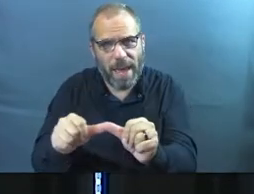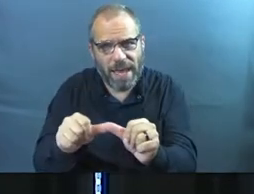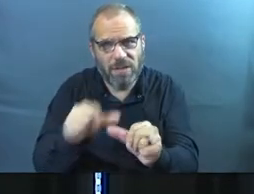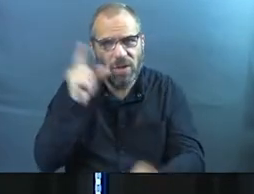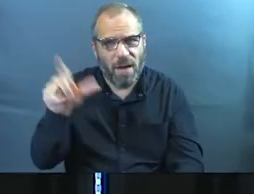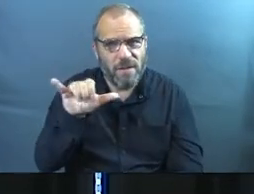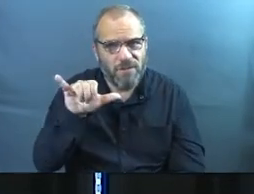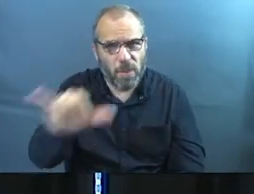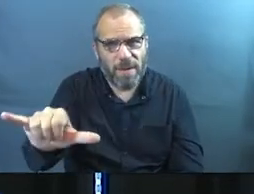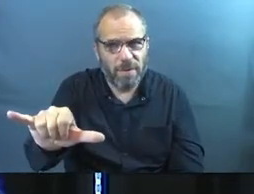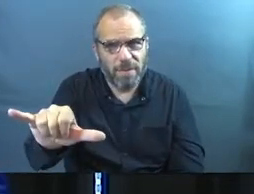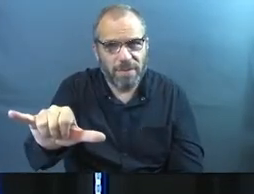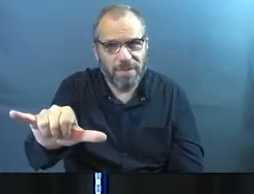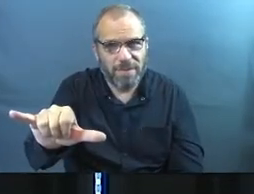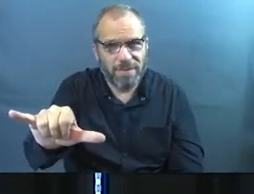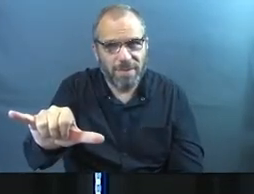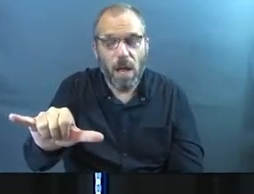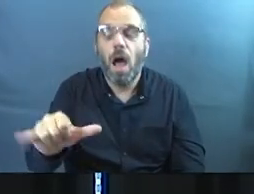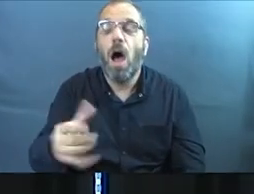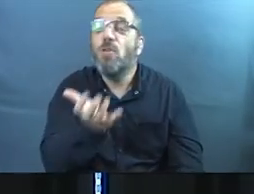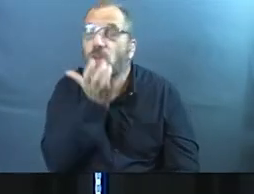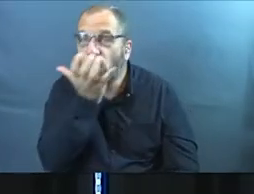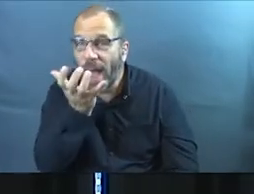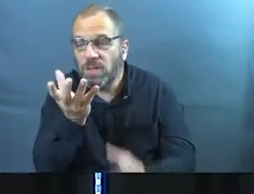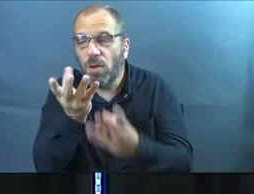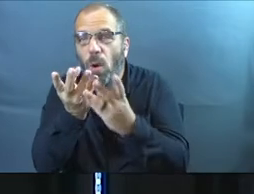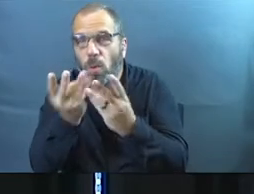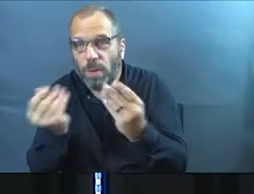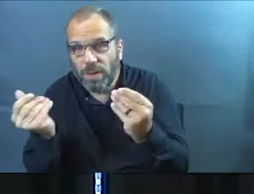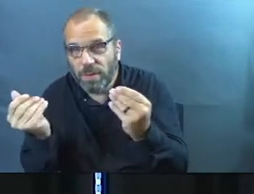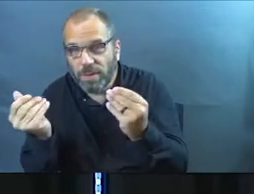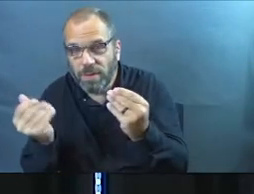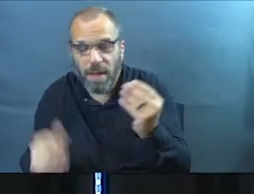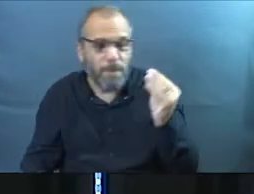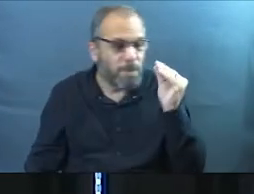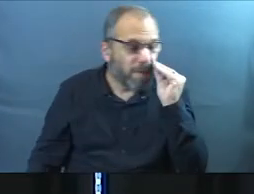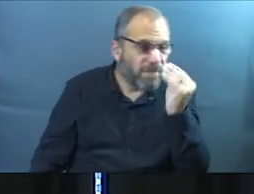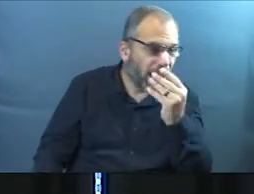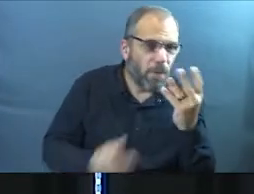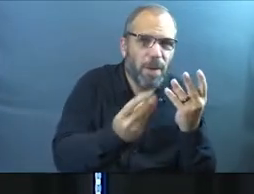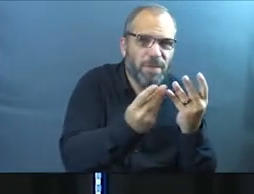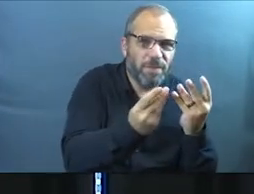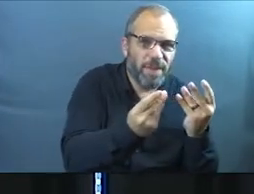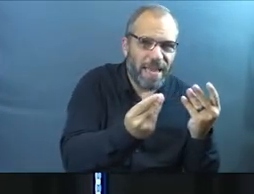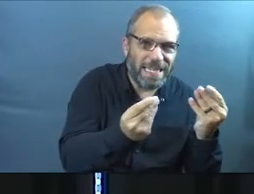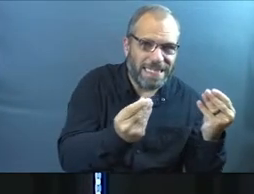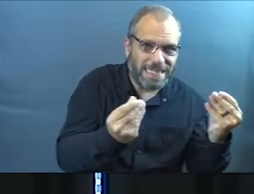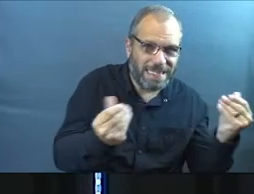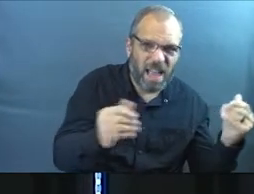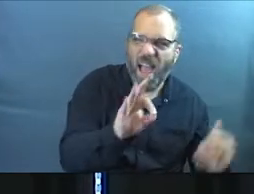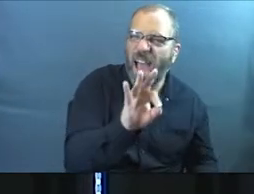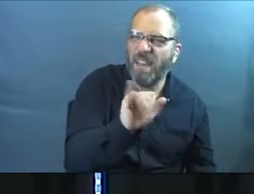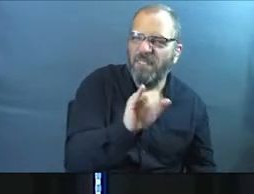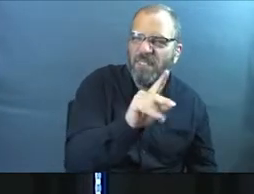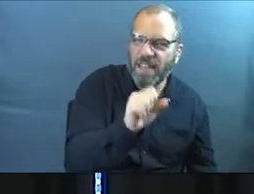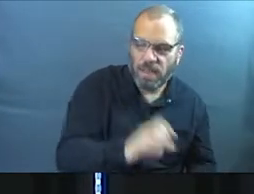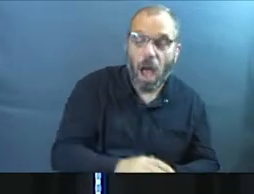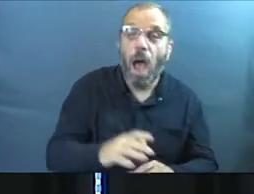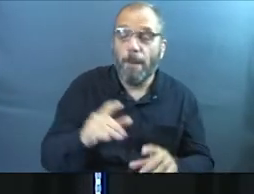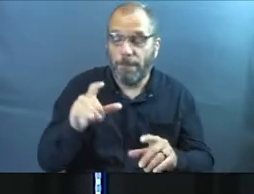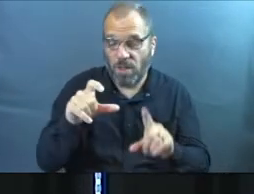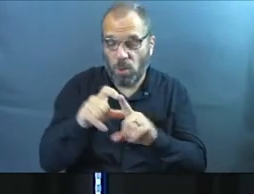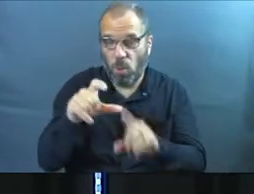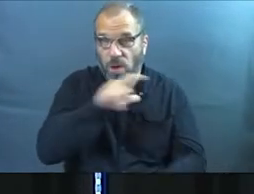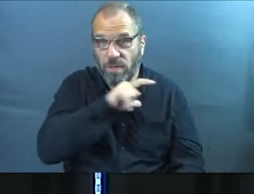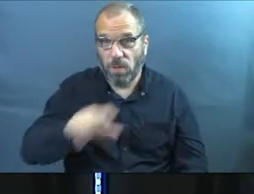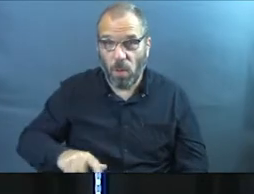remains forever. The grass withers and the flower fades, but the